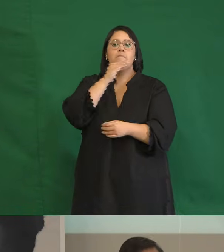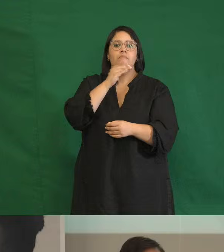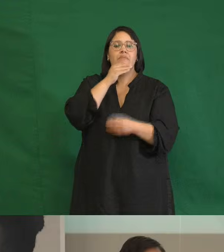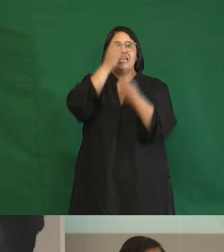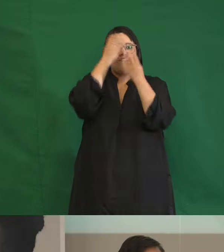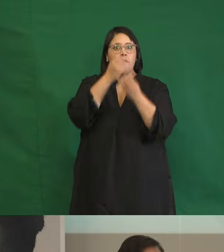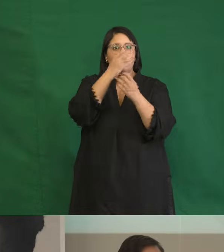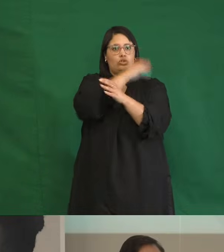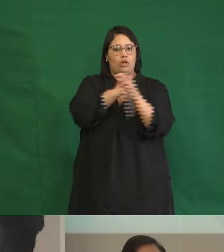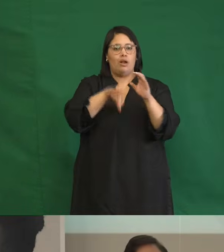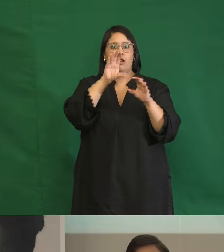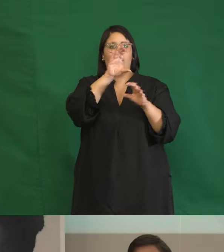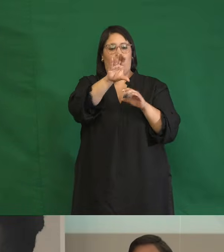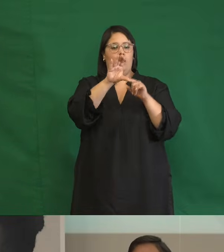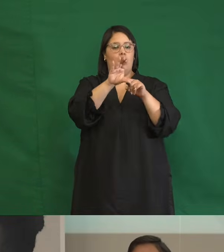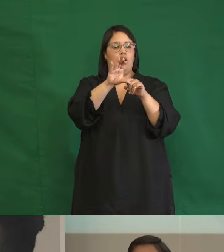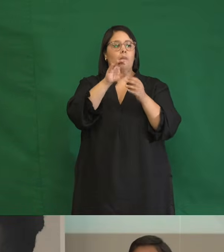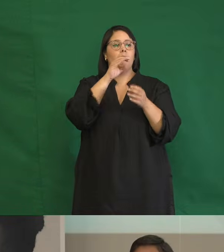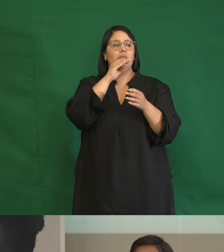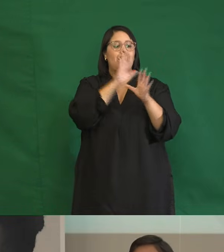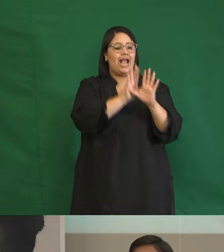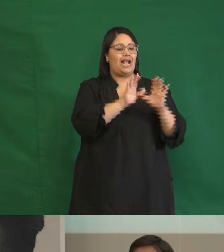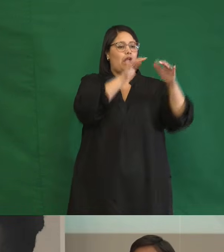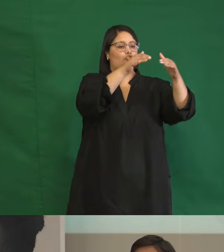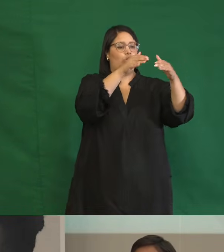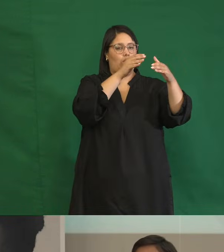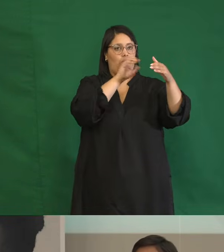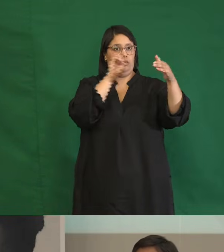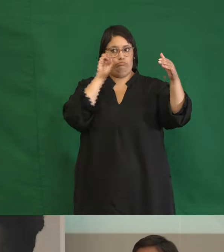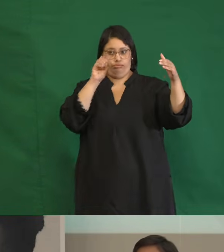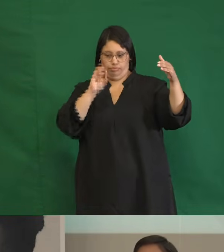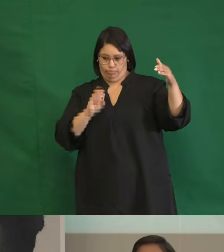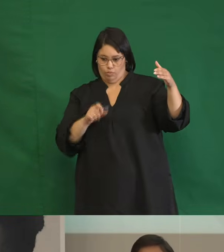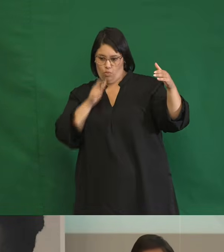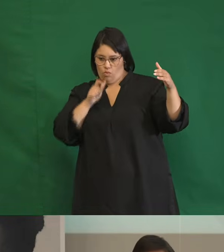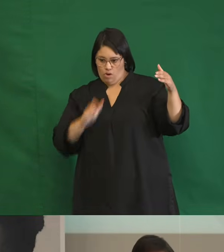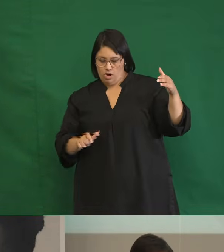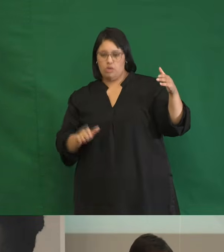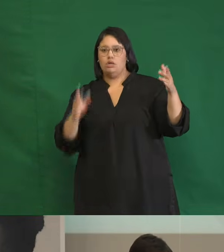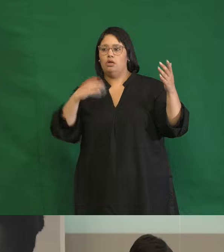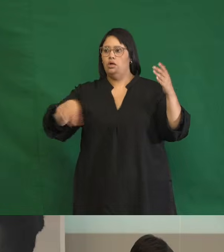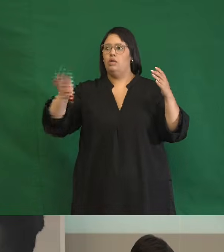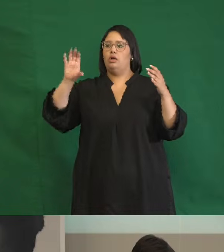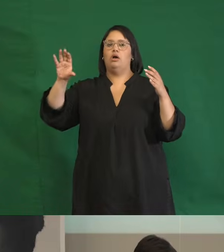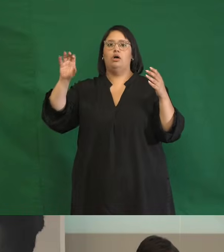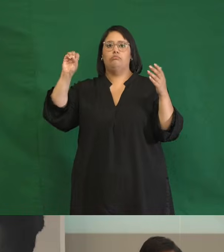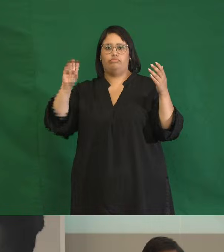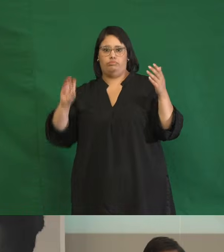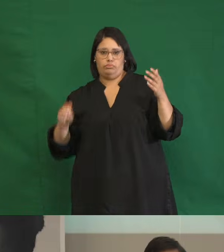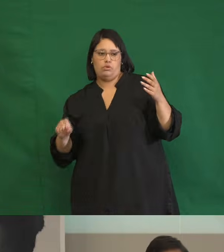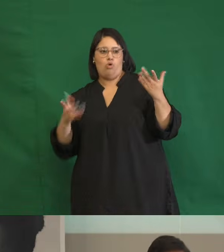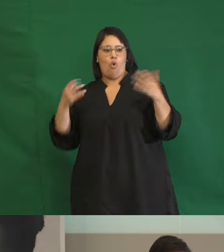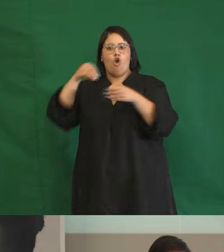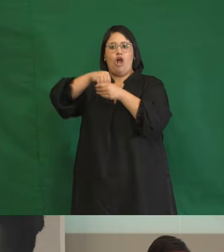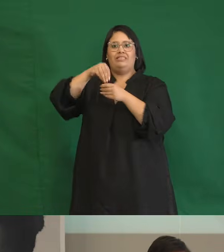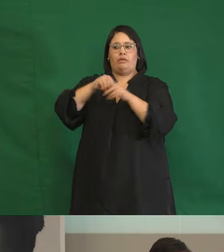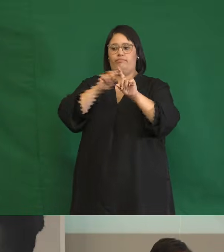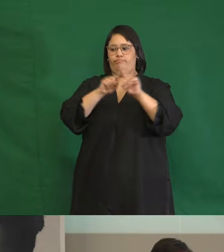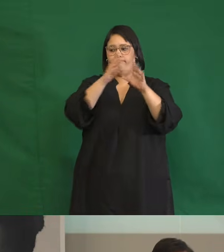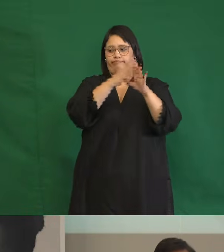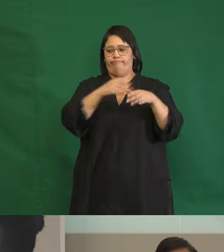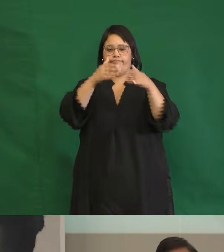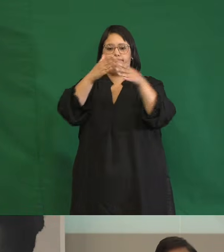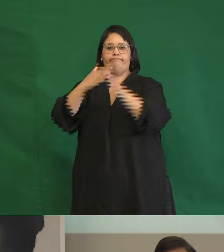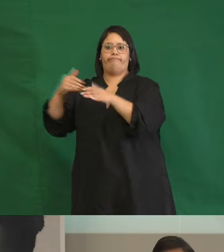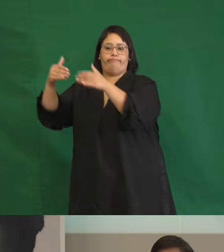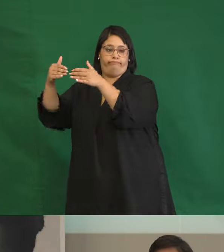that categorizes and puts the concepts into an orthography. Christiane